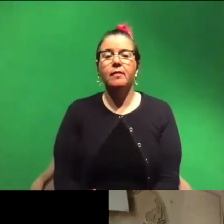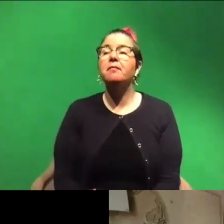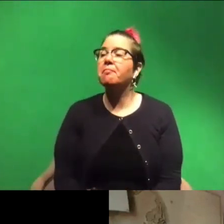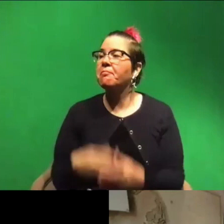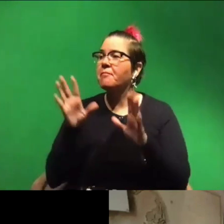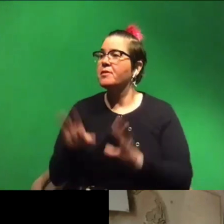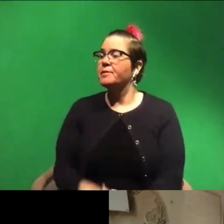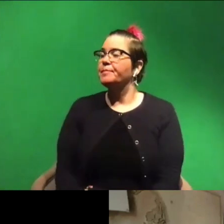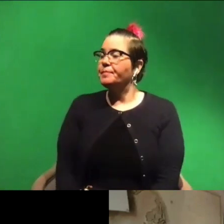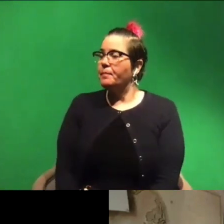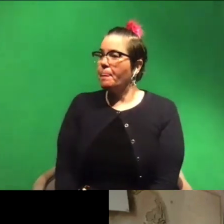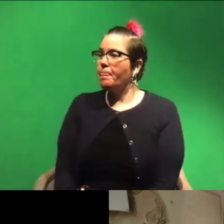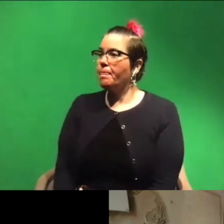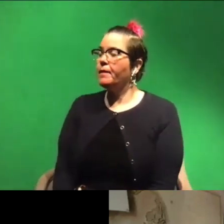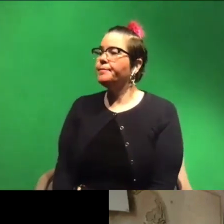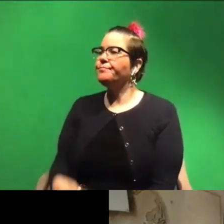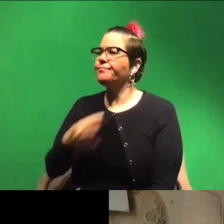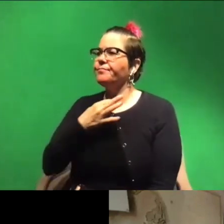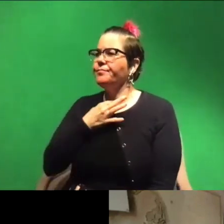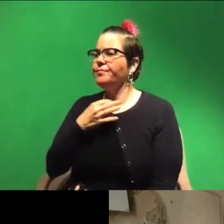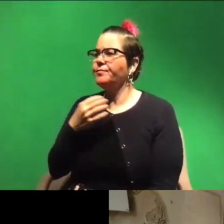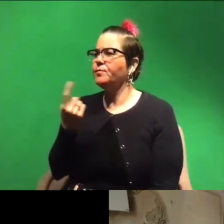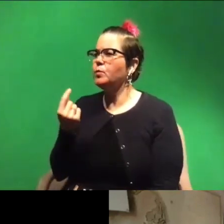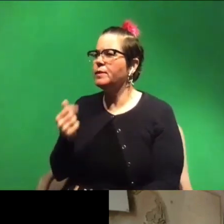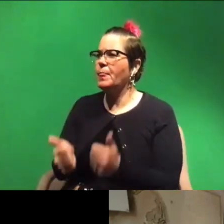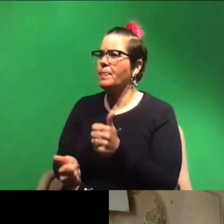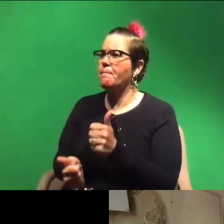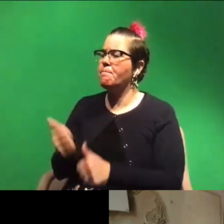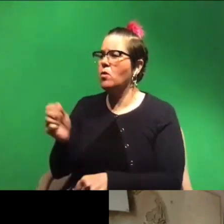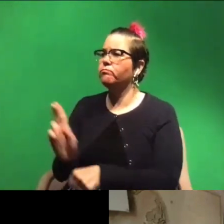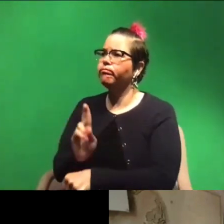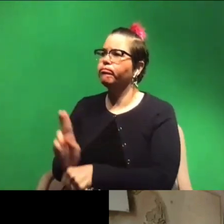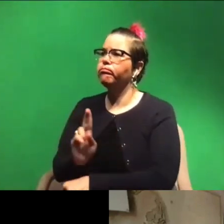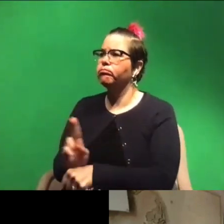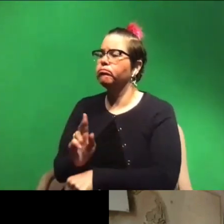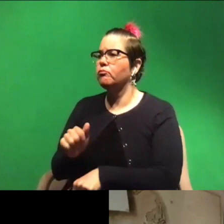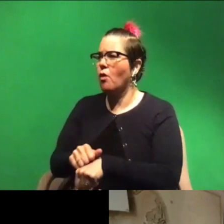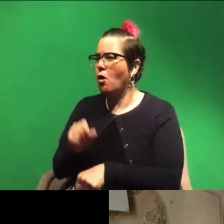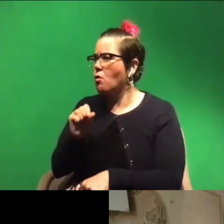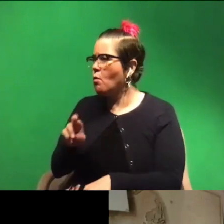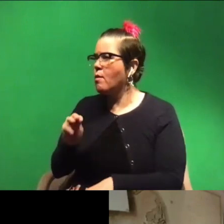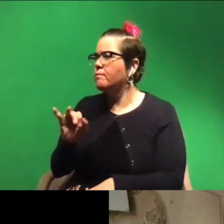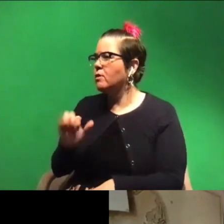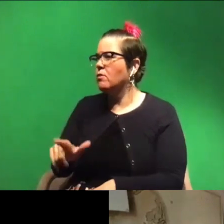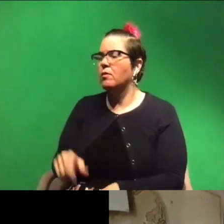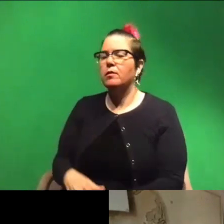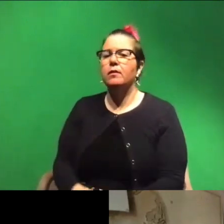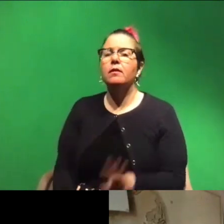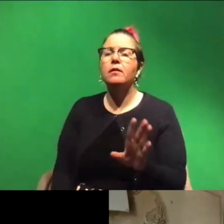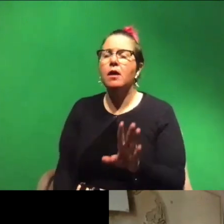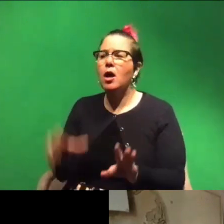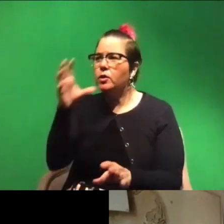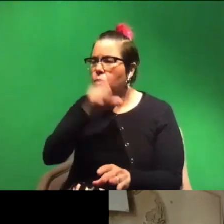Awesome. Raphael would like to know, what is the most used rock or mineral? Let's assume that he means